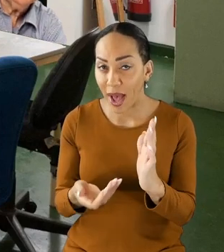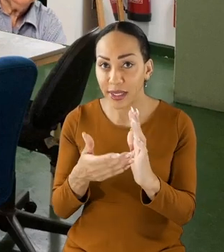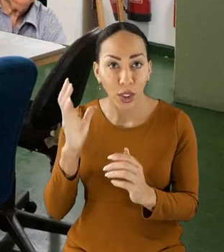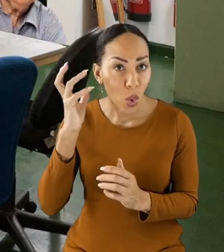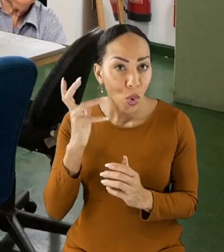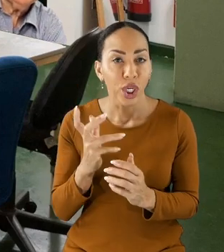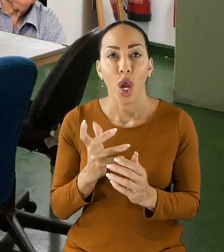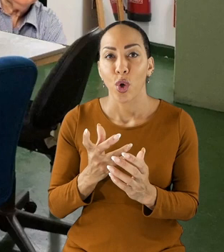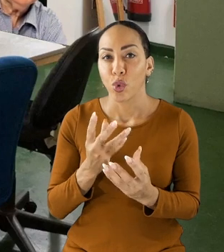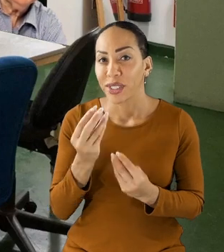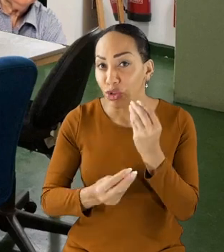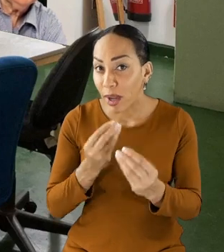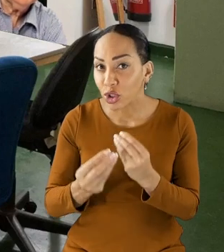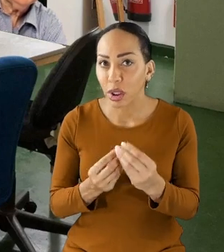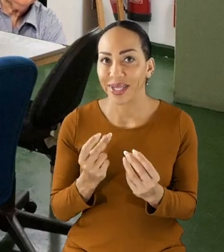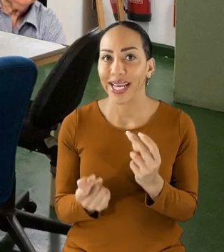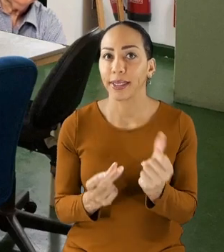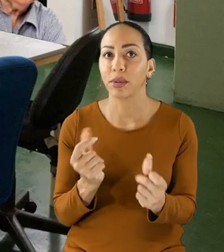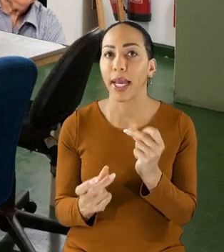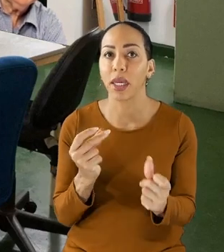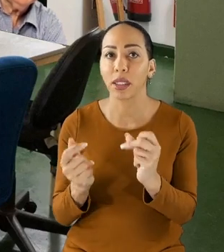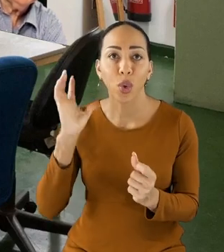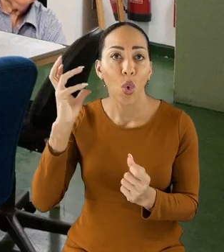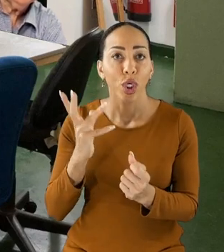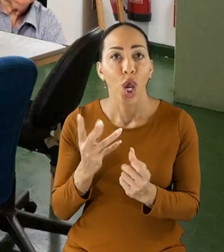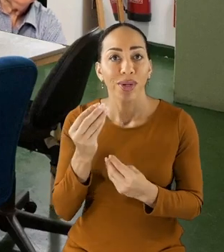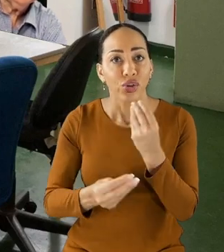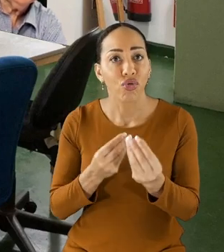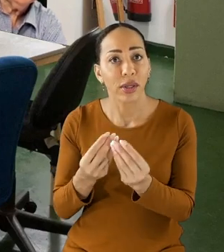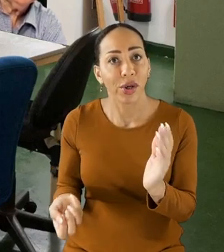this technology, instantaneous audio description?